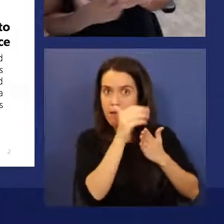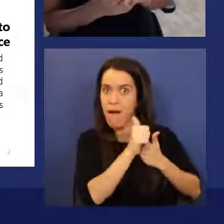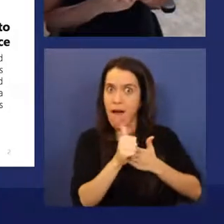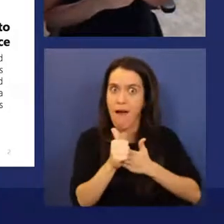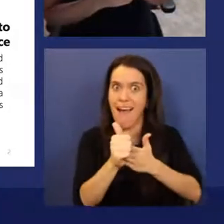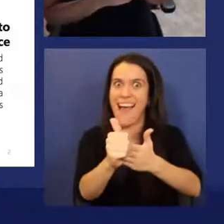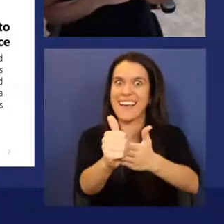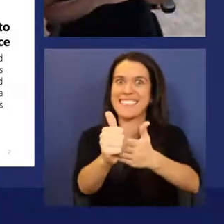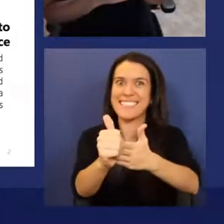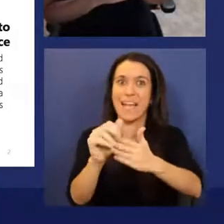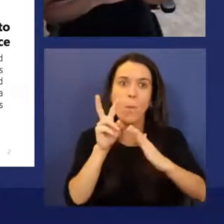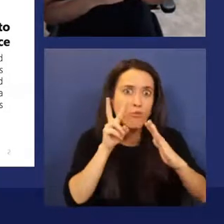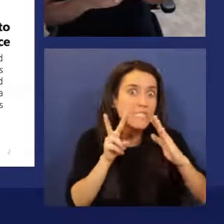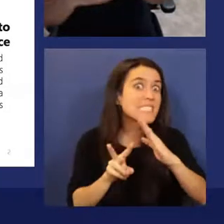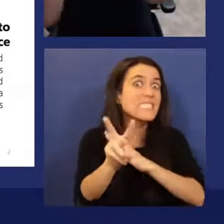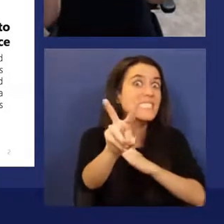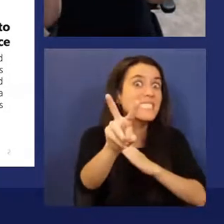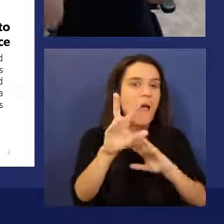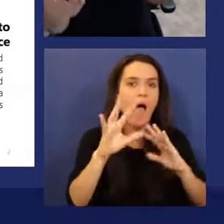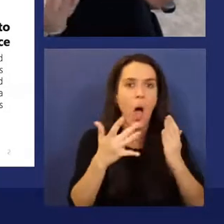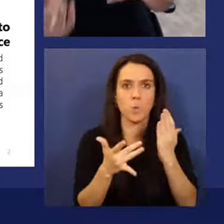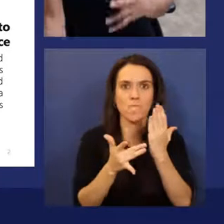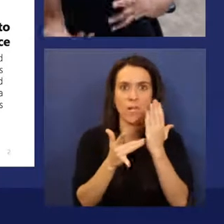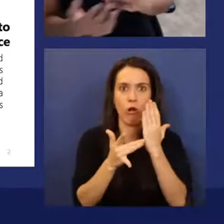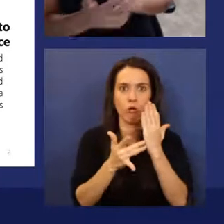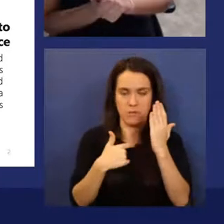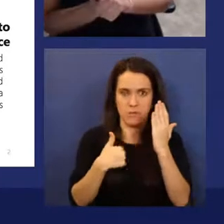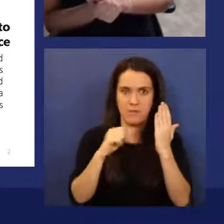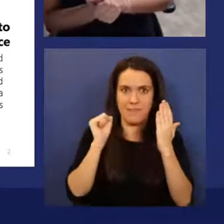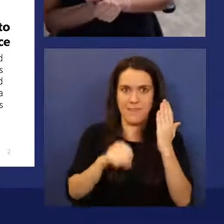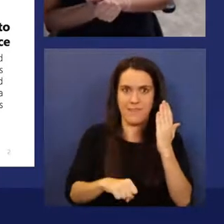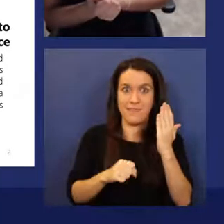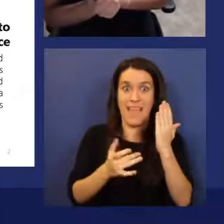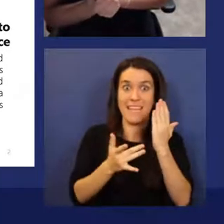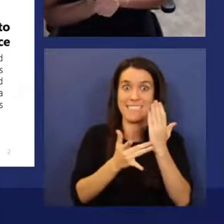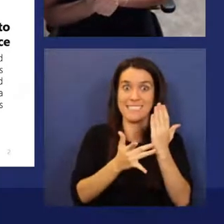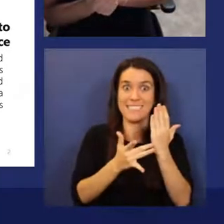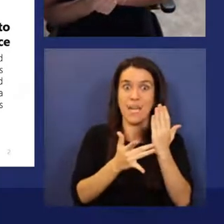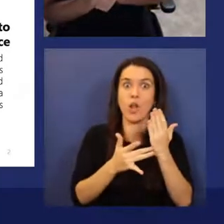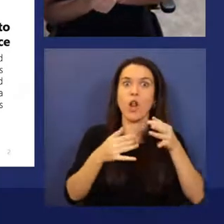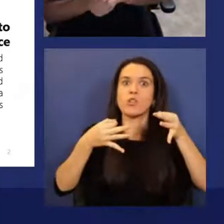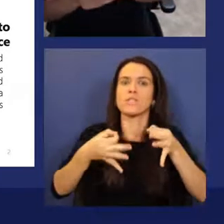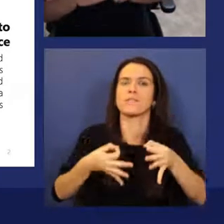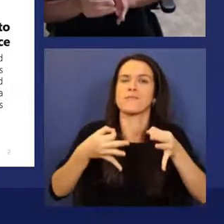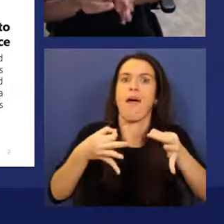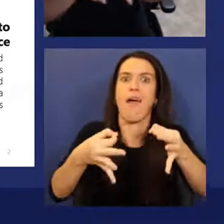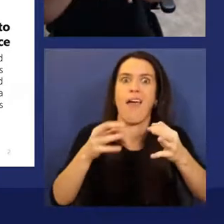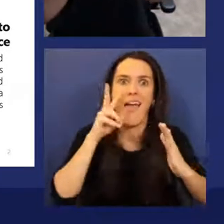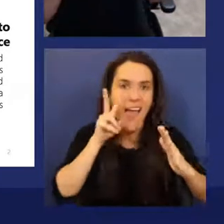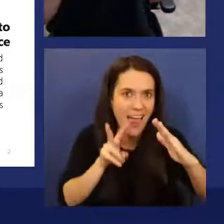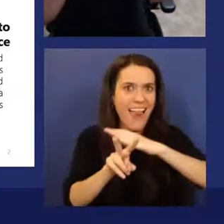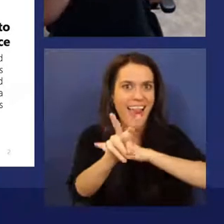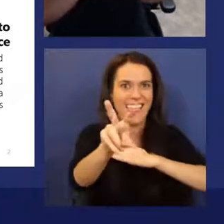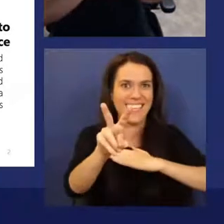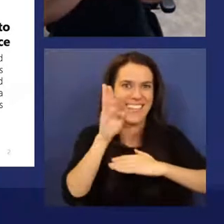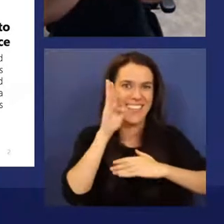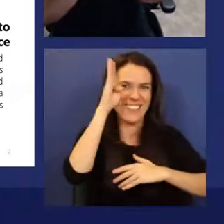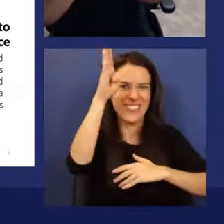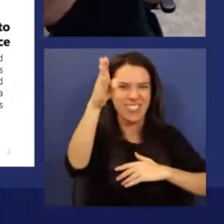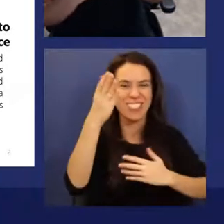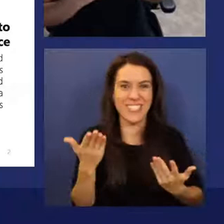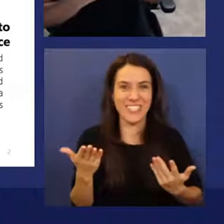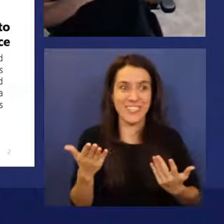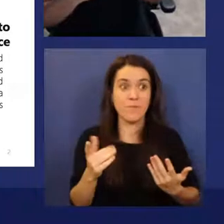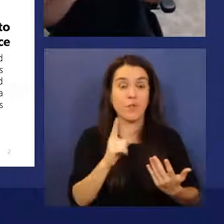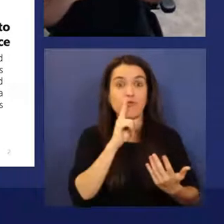how can you actually use technology to make the decisions that you want to make. So actually gathering